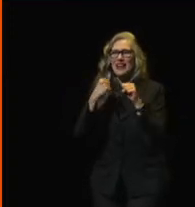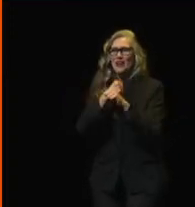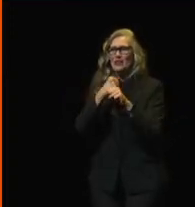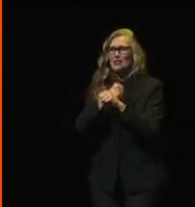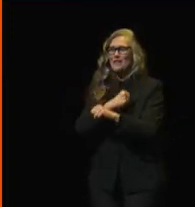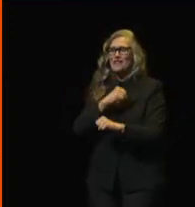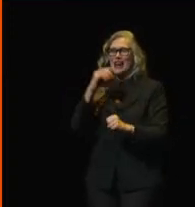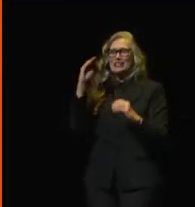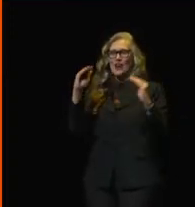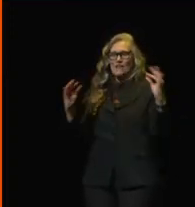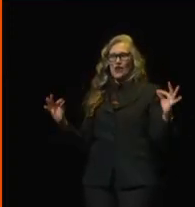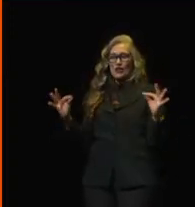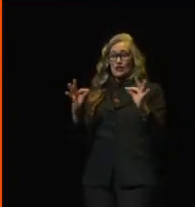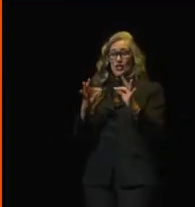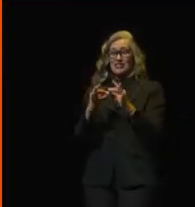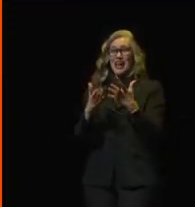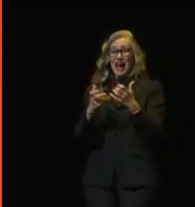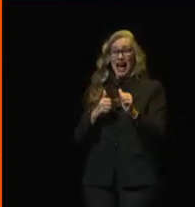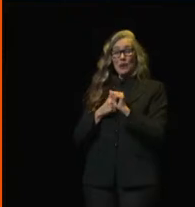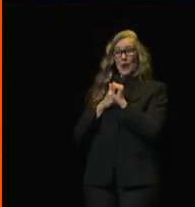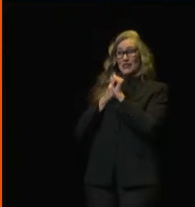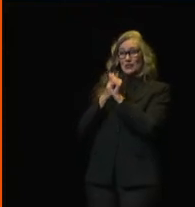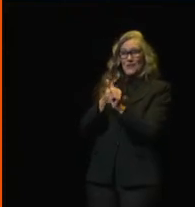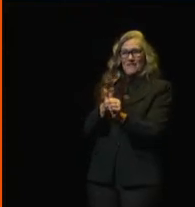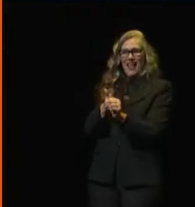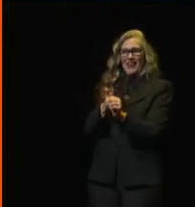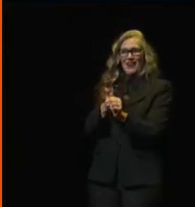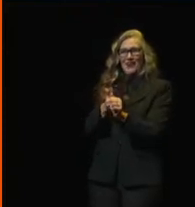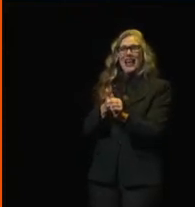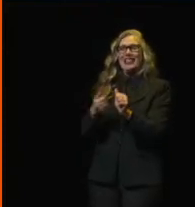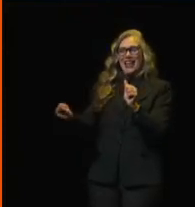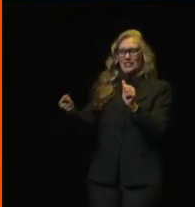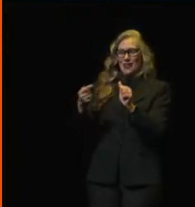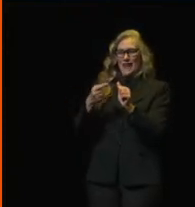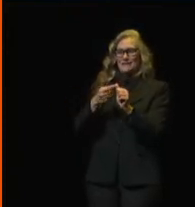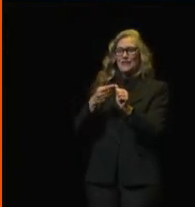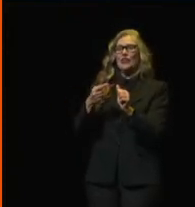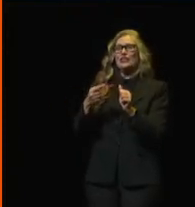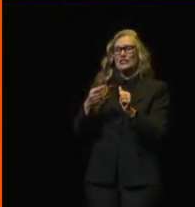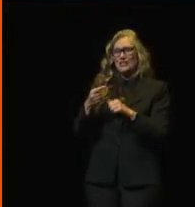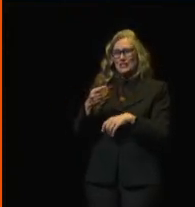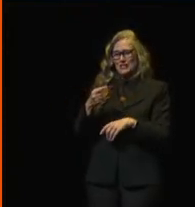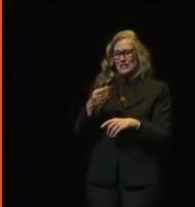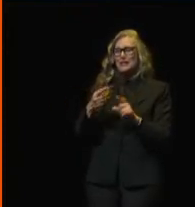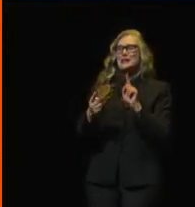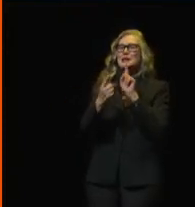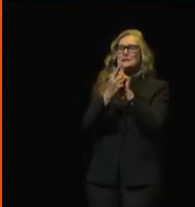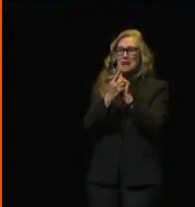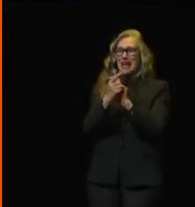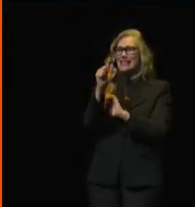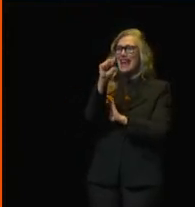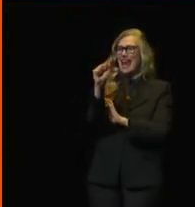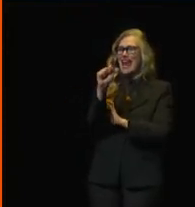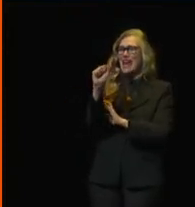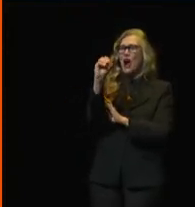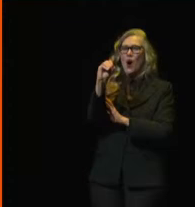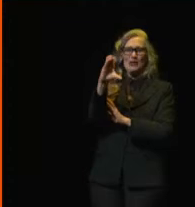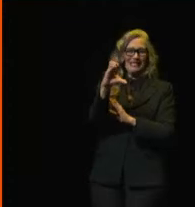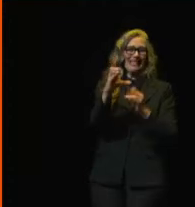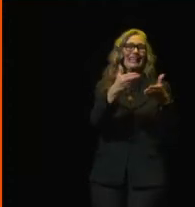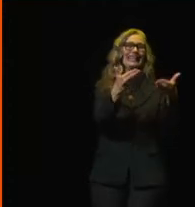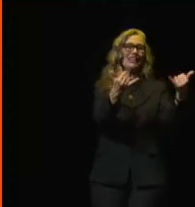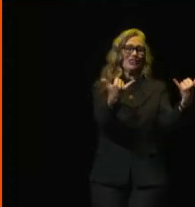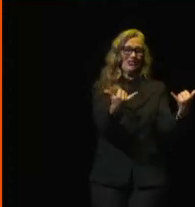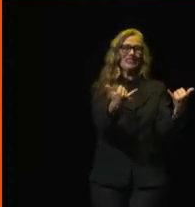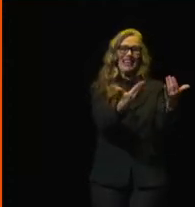justice. I asked if I could tag along, and that's how I first met Congresswoman Alexandria Ocasio-Cortez, who's here with us